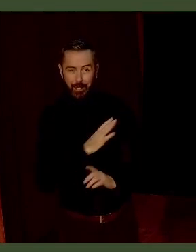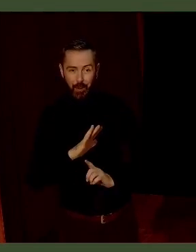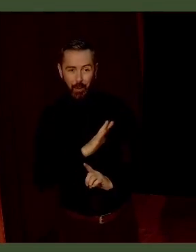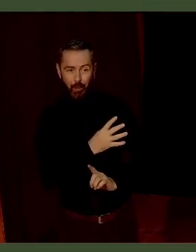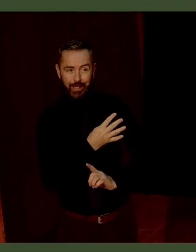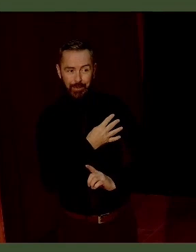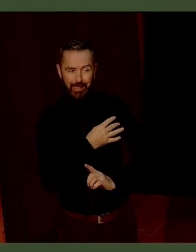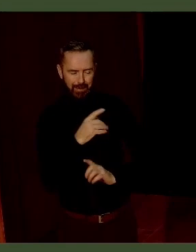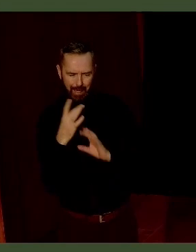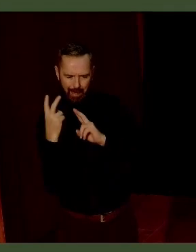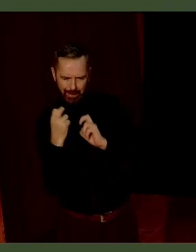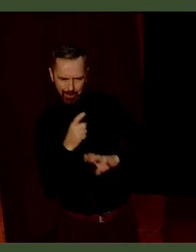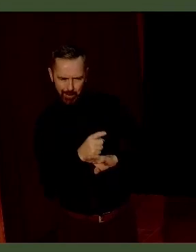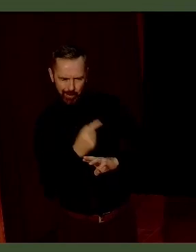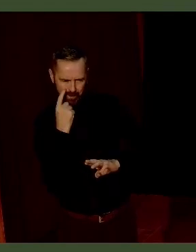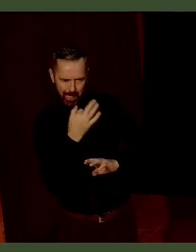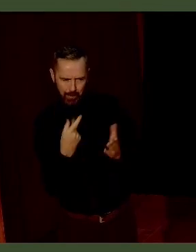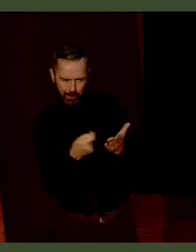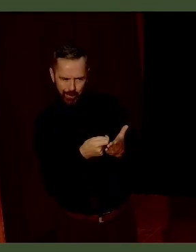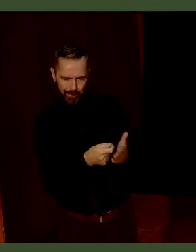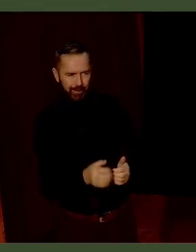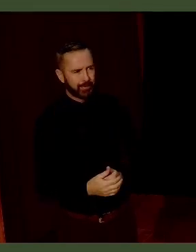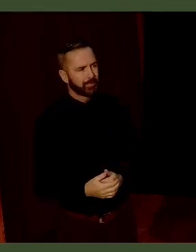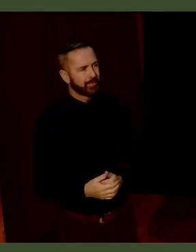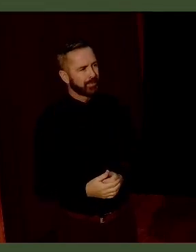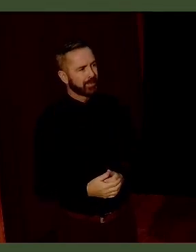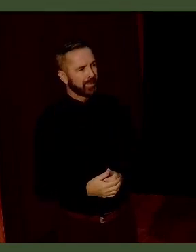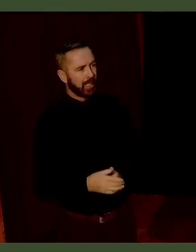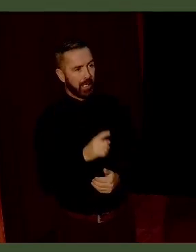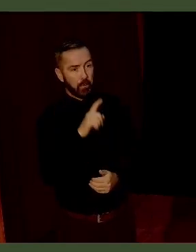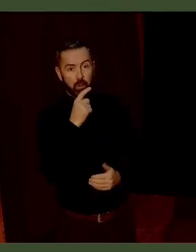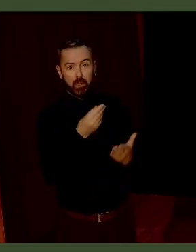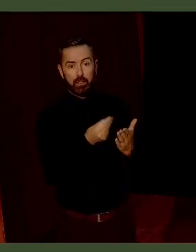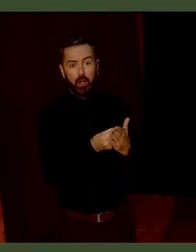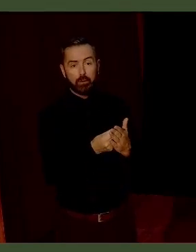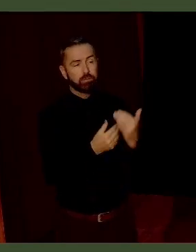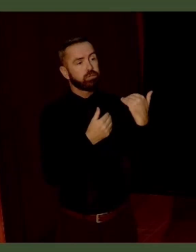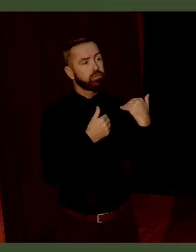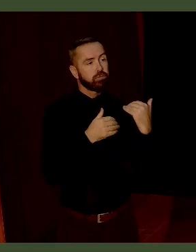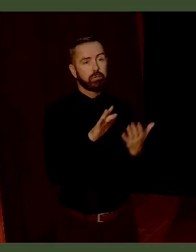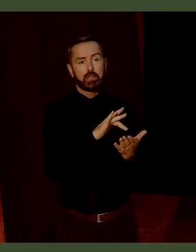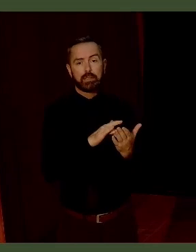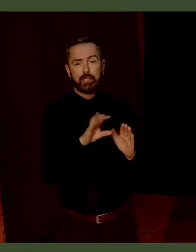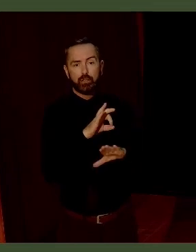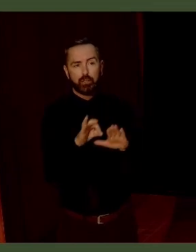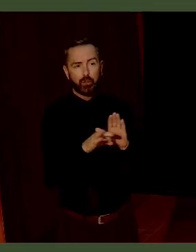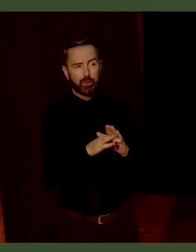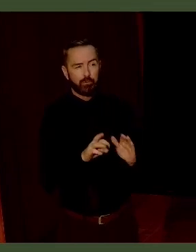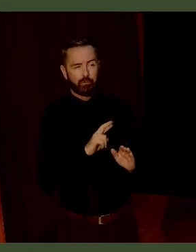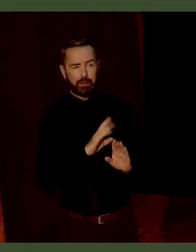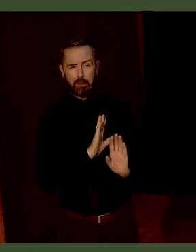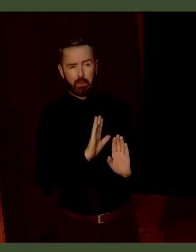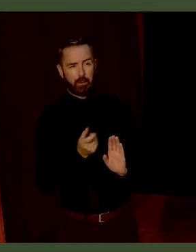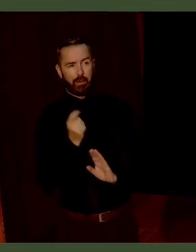They examined your circumstances and how much you got. But as the cost fell on central government, they were quite generously disposed towards granting them,